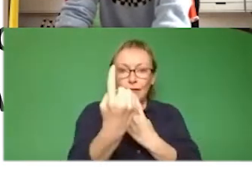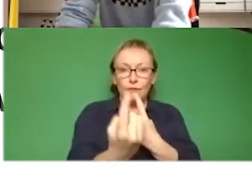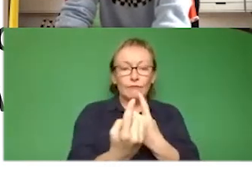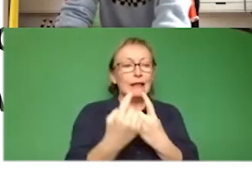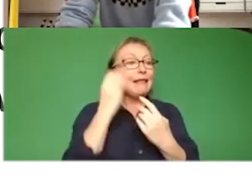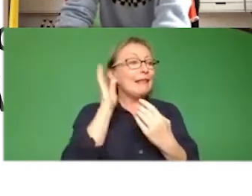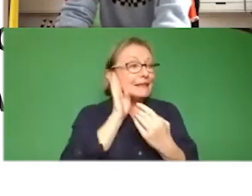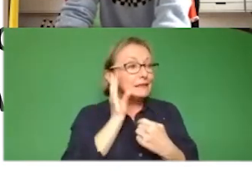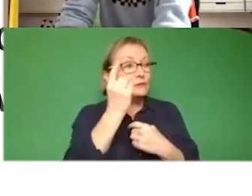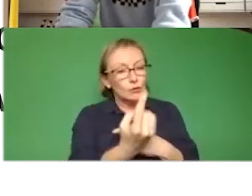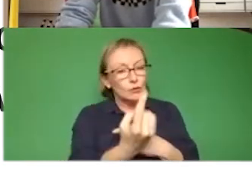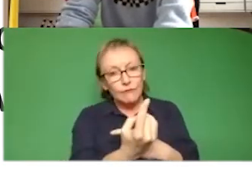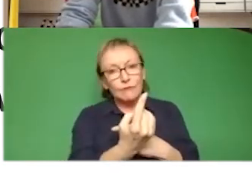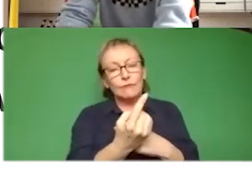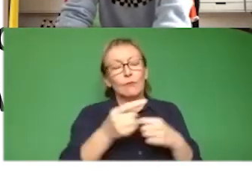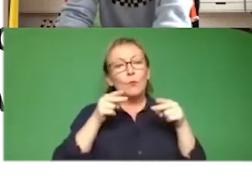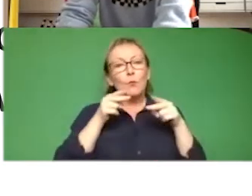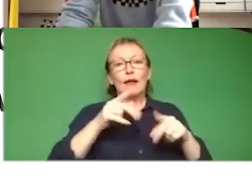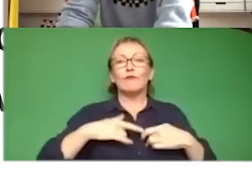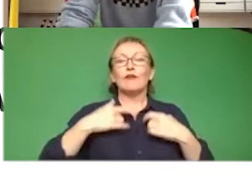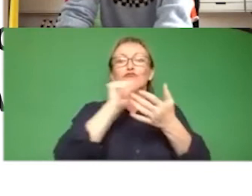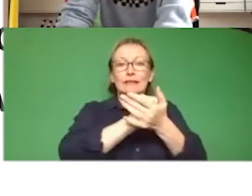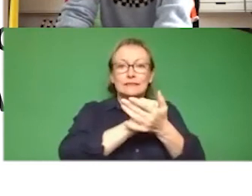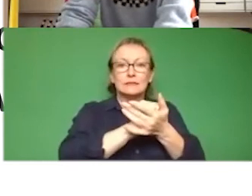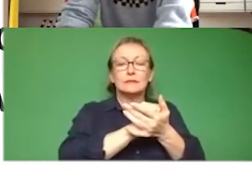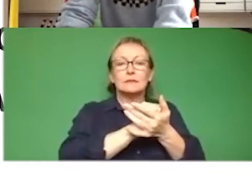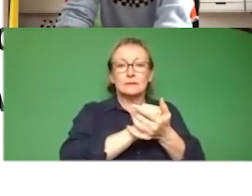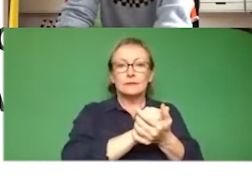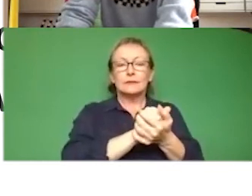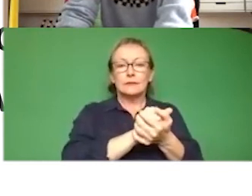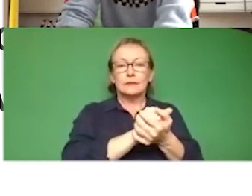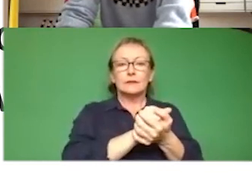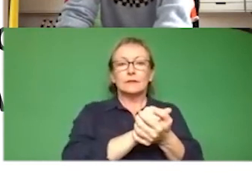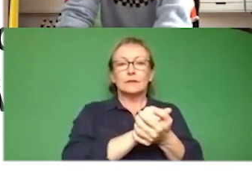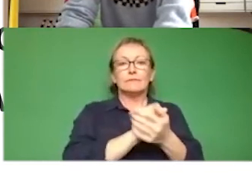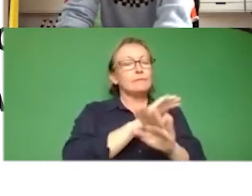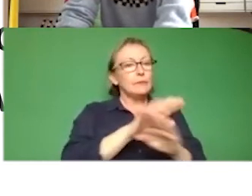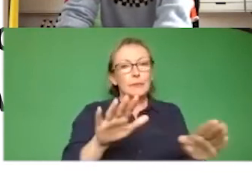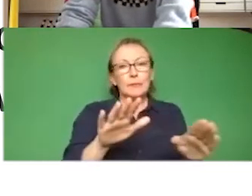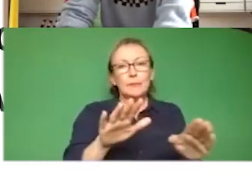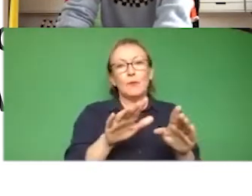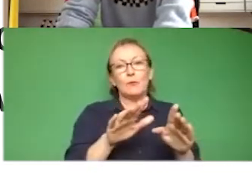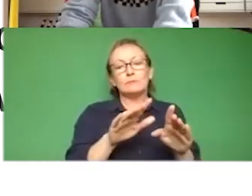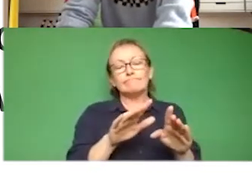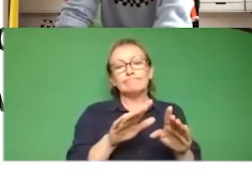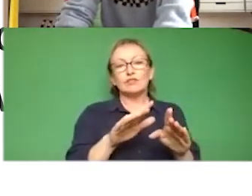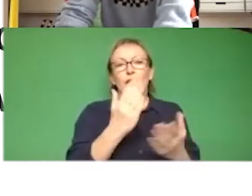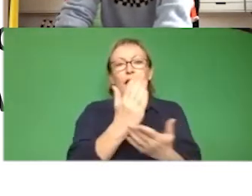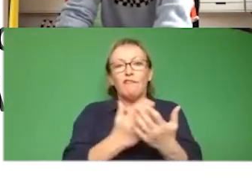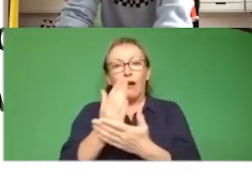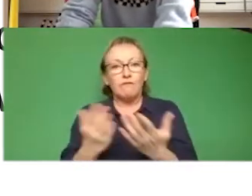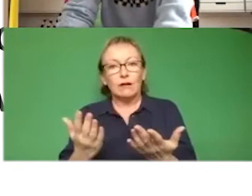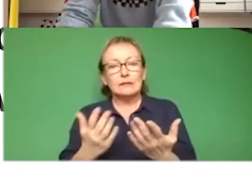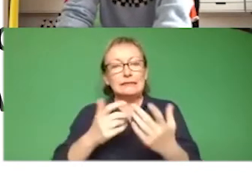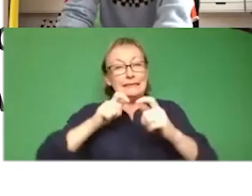the way you feel is the right way, even though people tell you not to, and it's not a good idea. You just need to